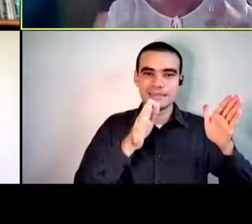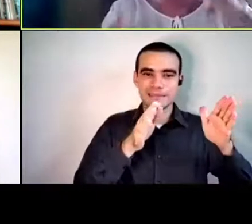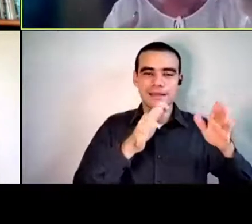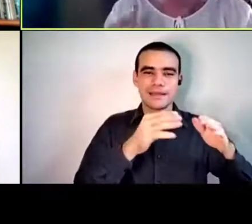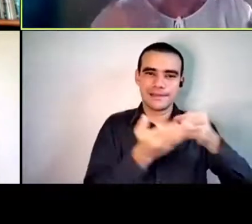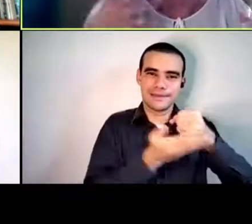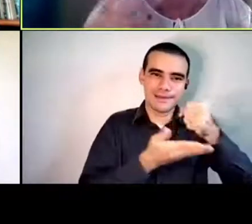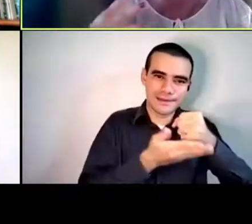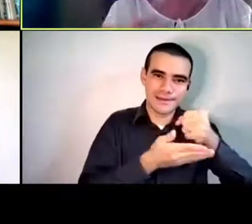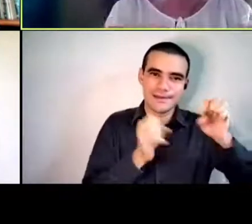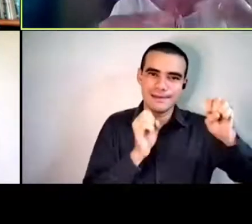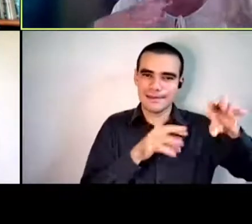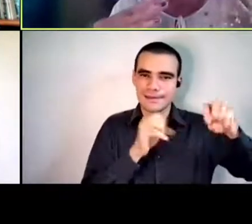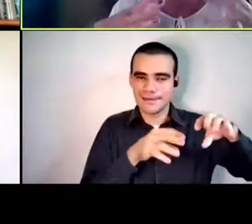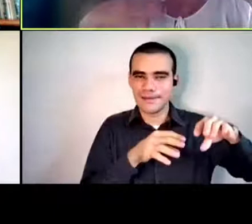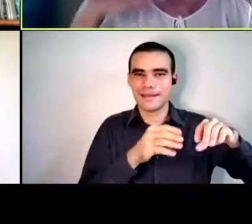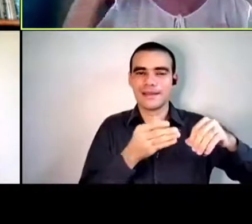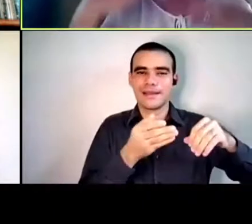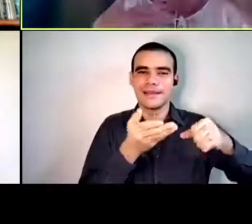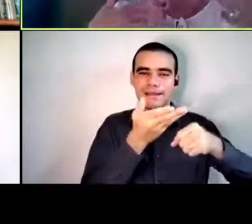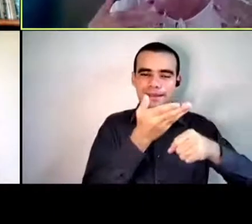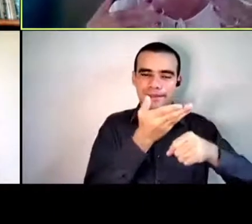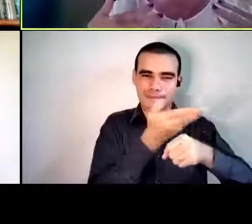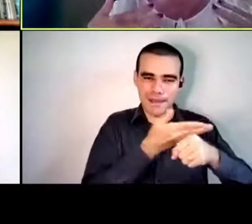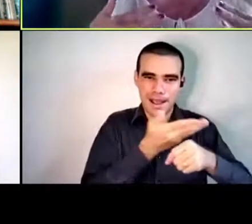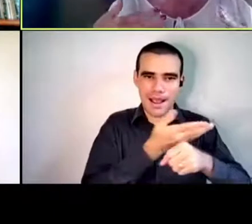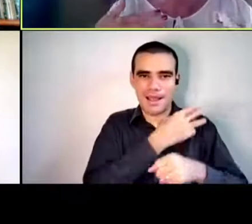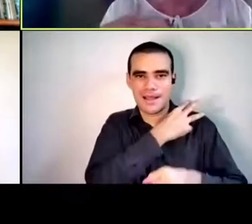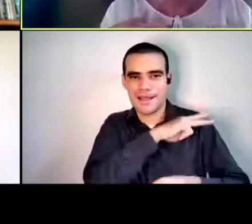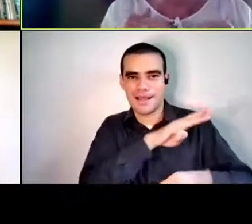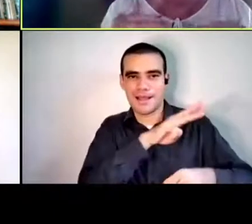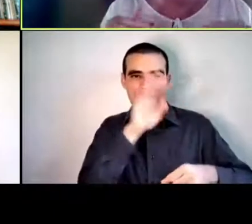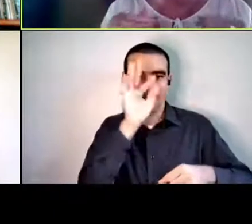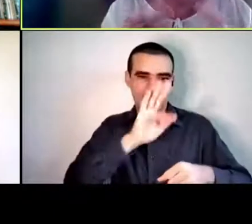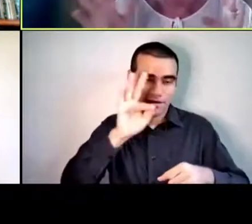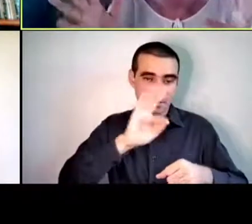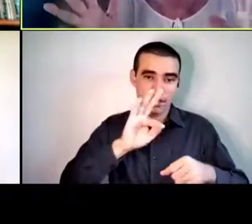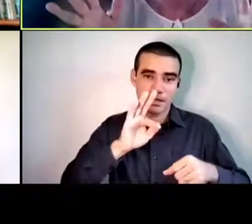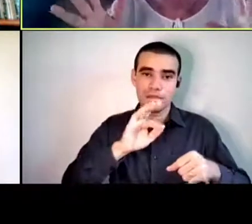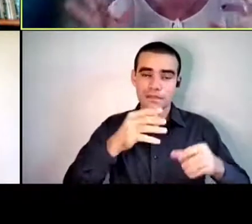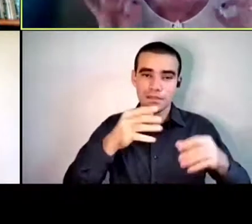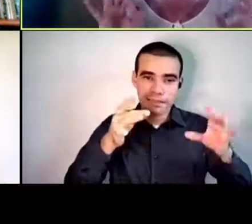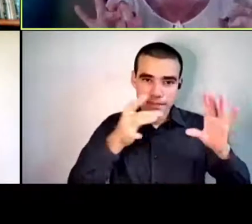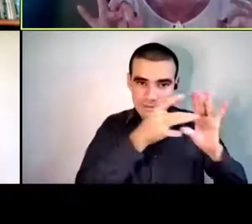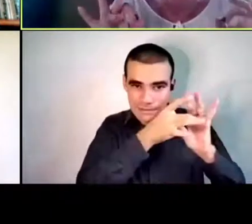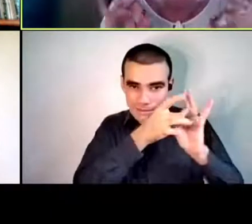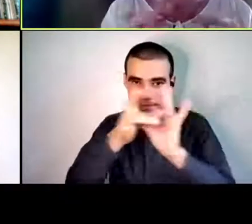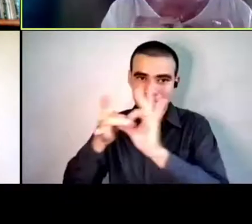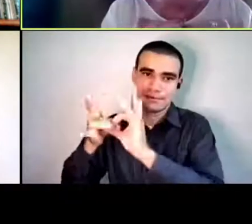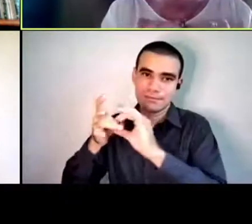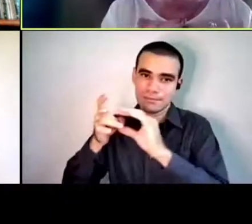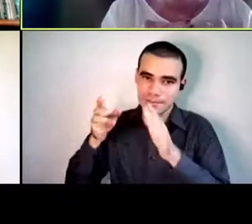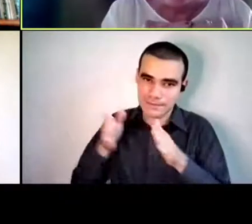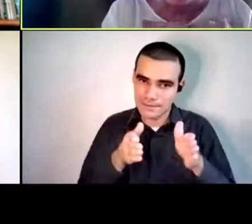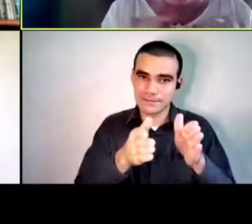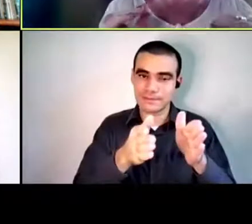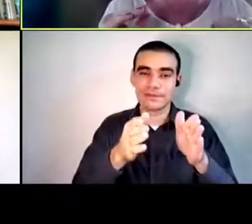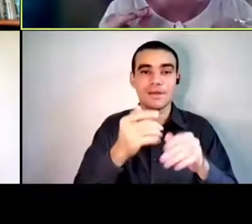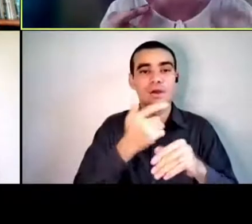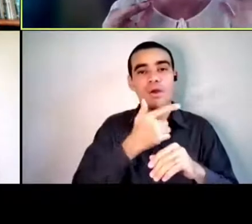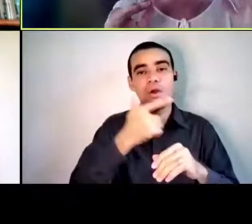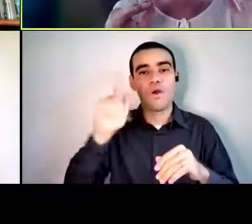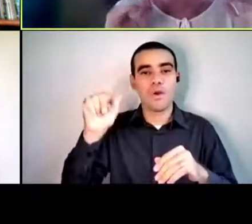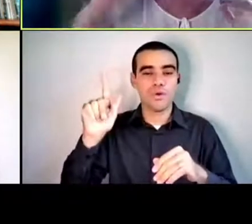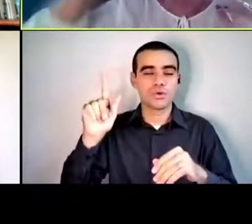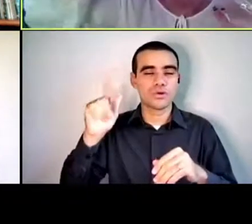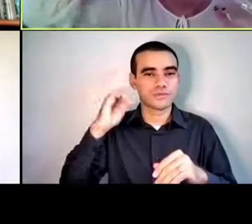between these spaces, basic education, higher education, and middle education, if we allow the interaction, I think this is a good way.